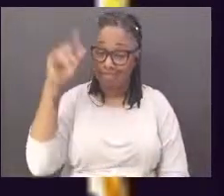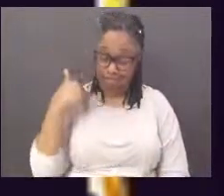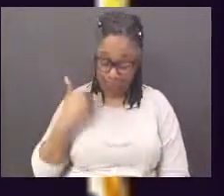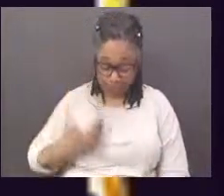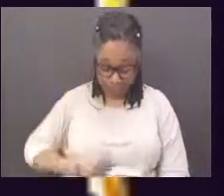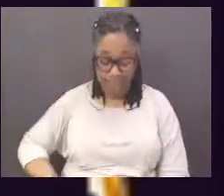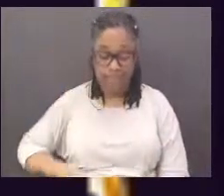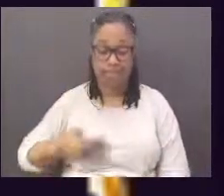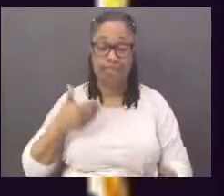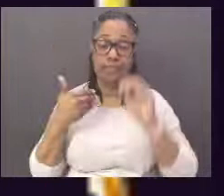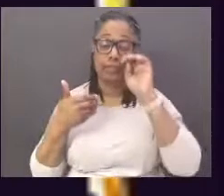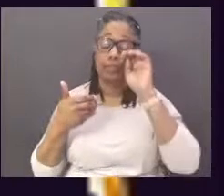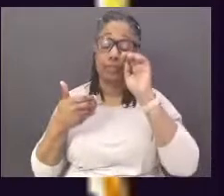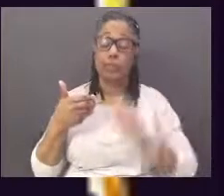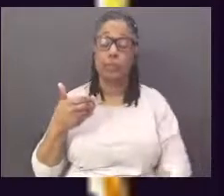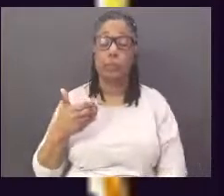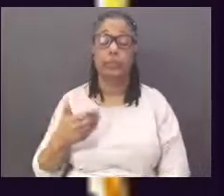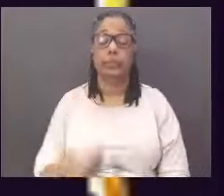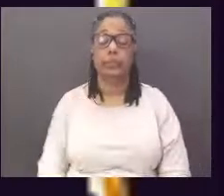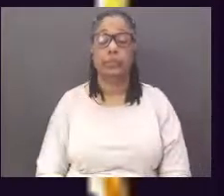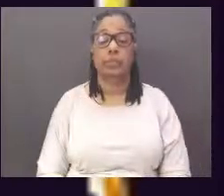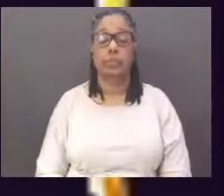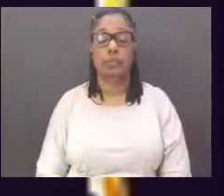Just for me.